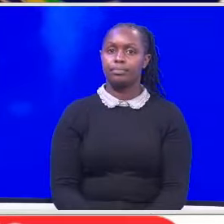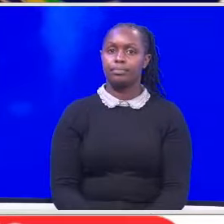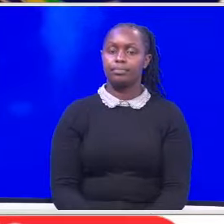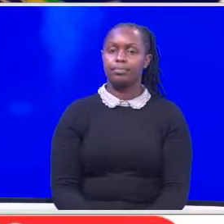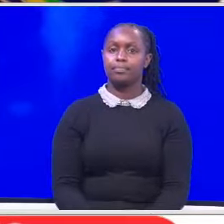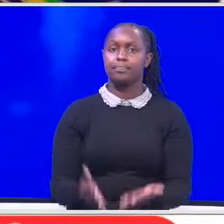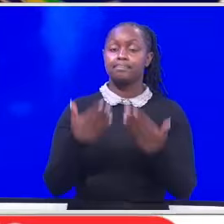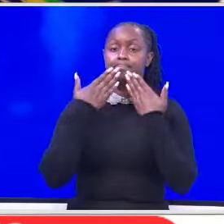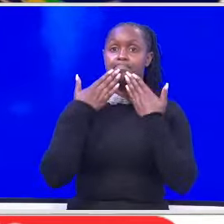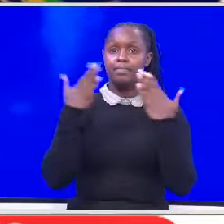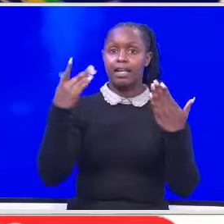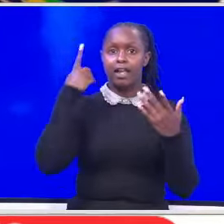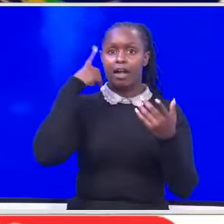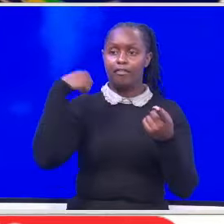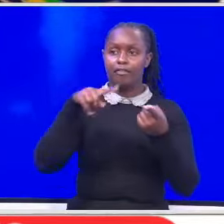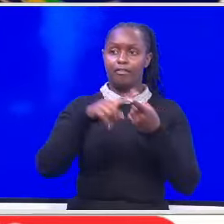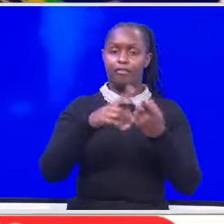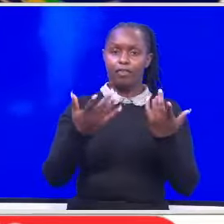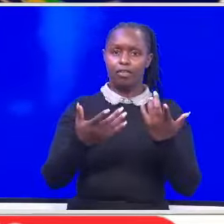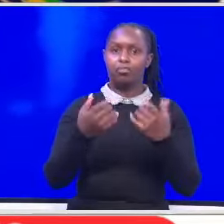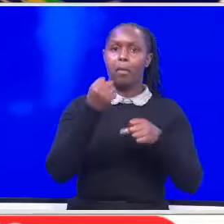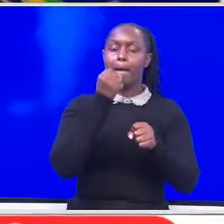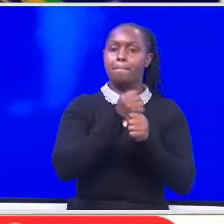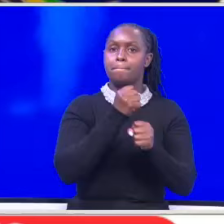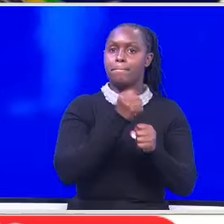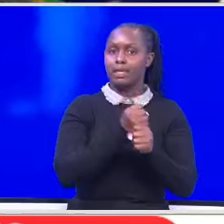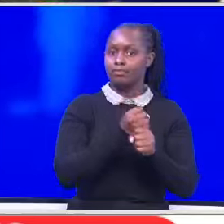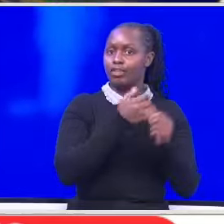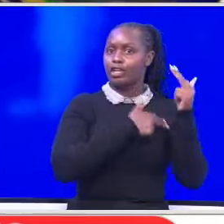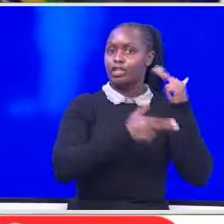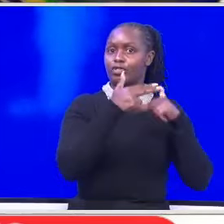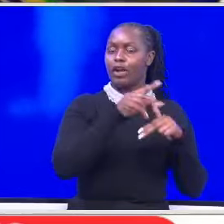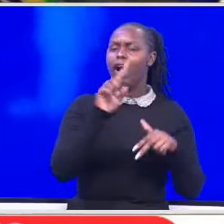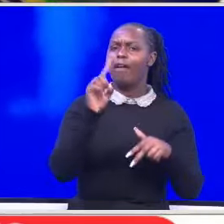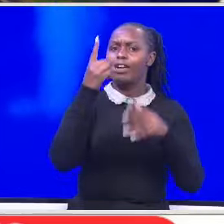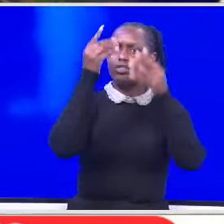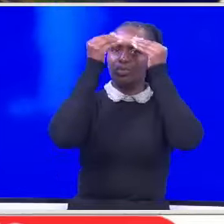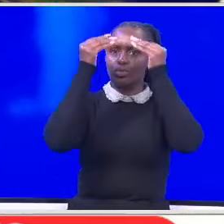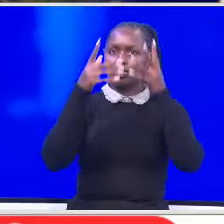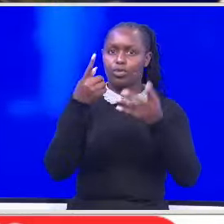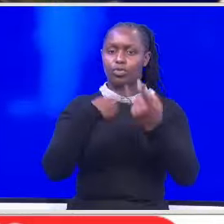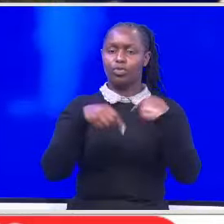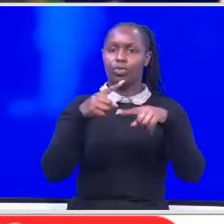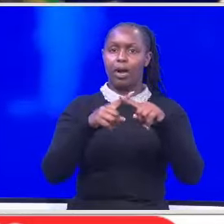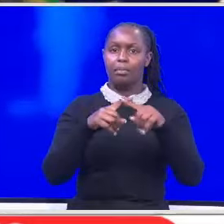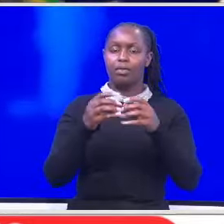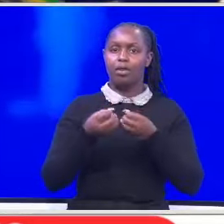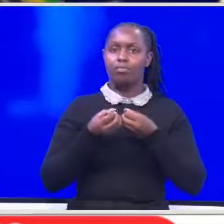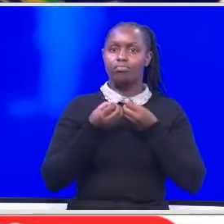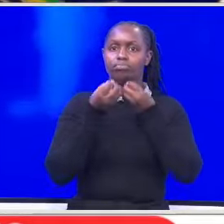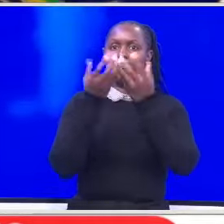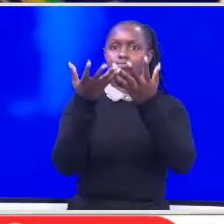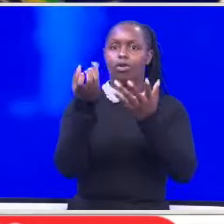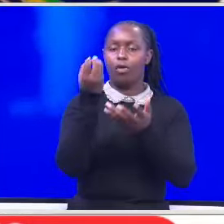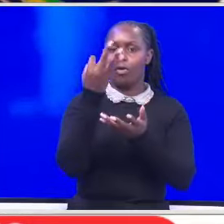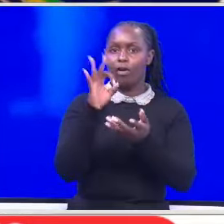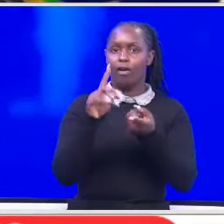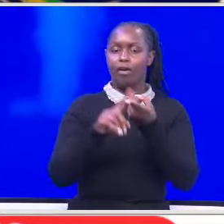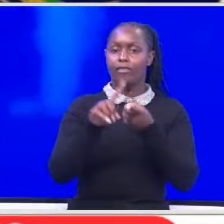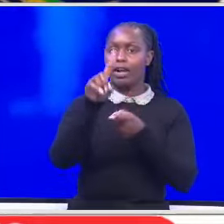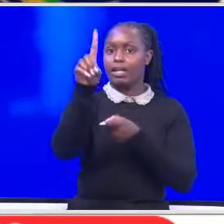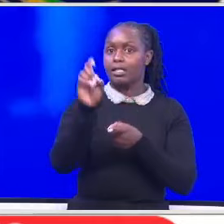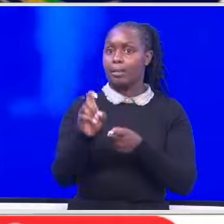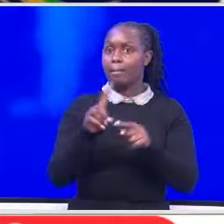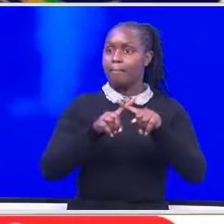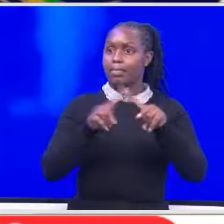Thank you for making history for us that you're the first students to attend a release of an examinations. But I'm hoping